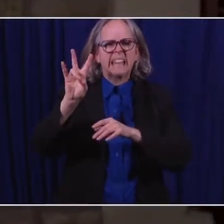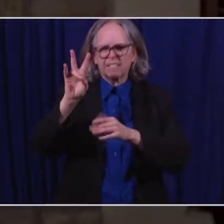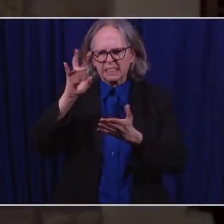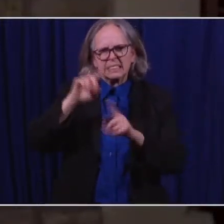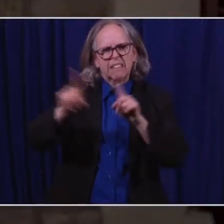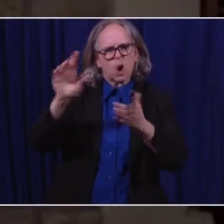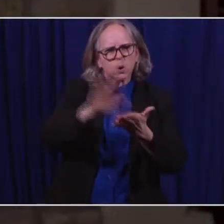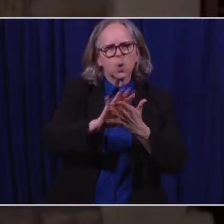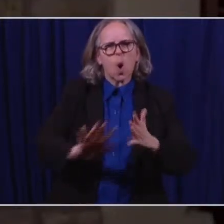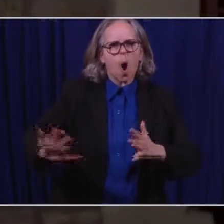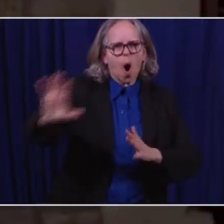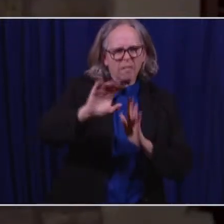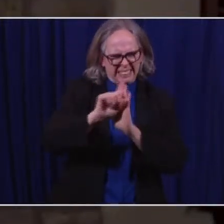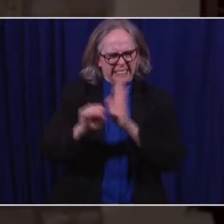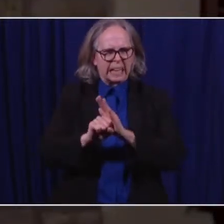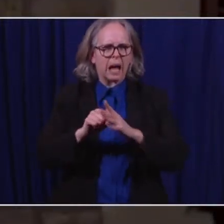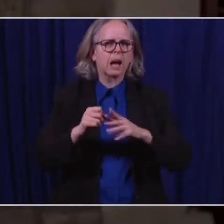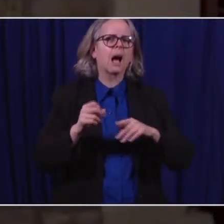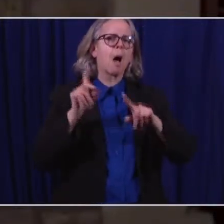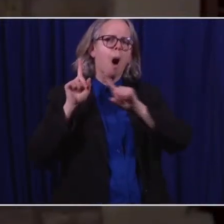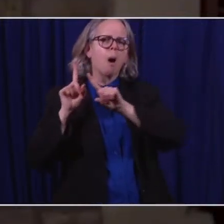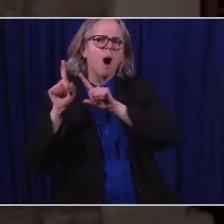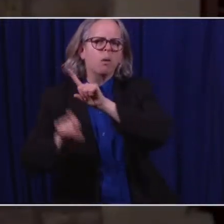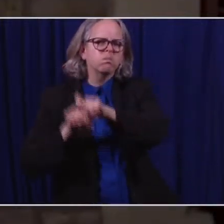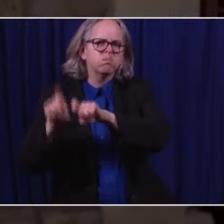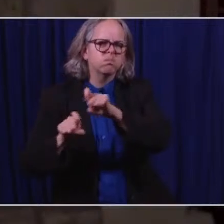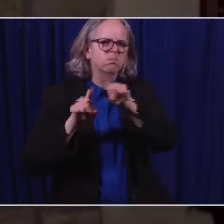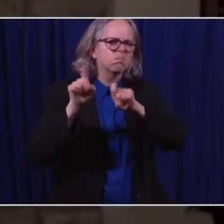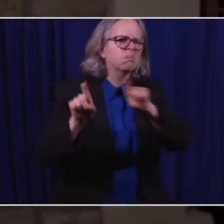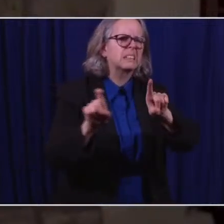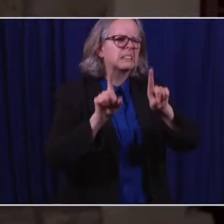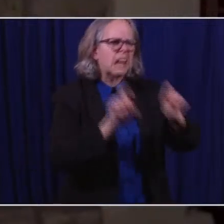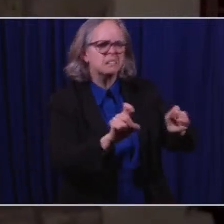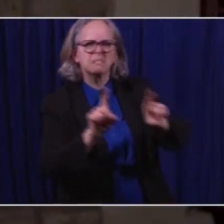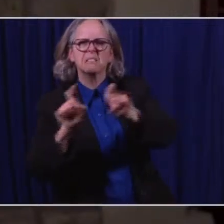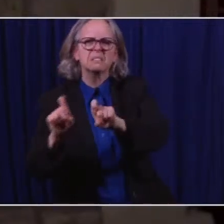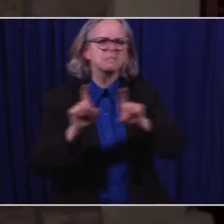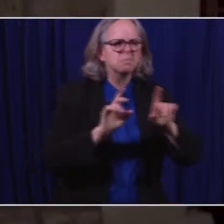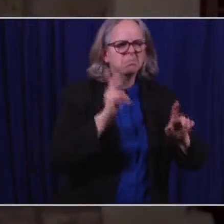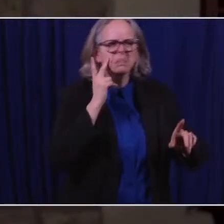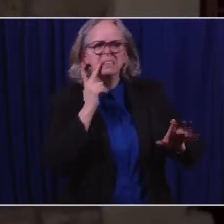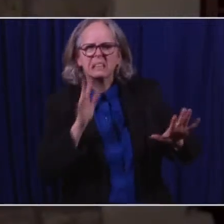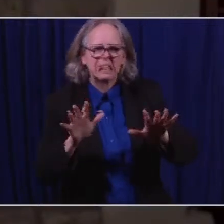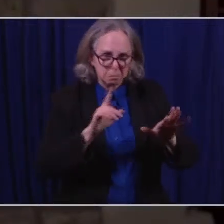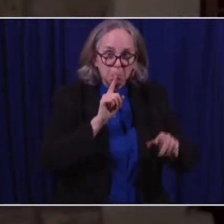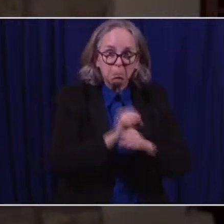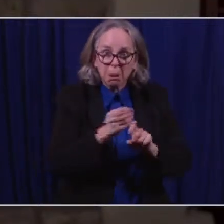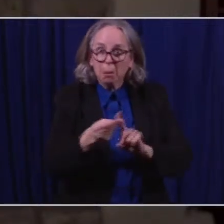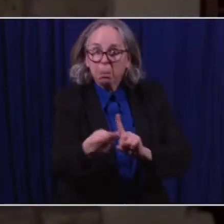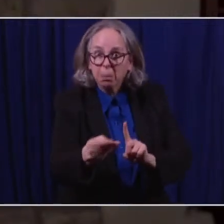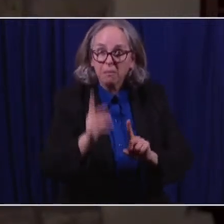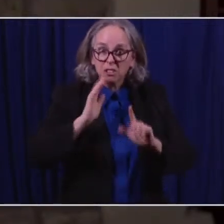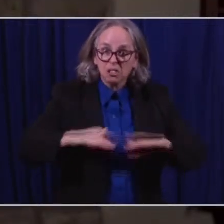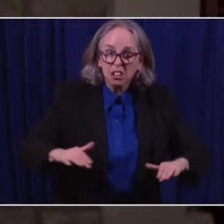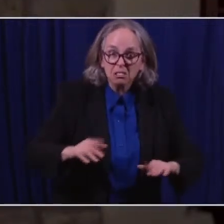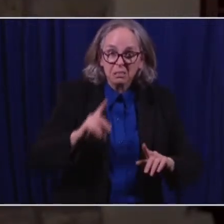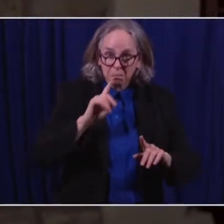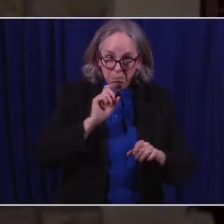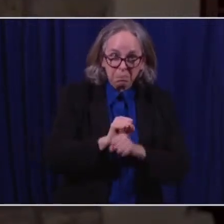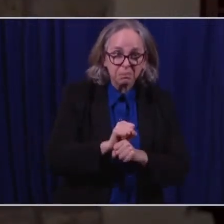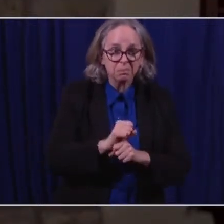agreed to be part of the test. And we did a test. And we did this through Ohio State University. I'm not the scientist,